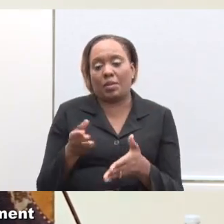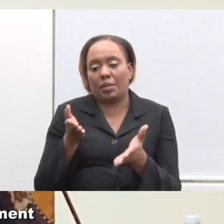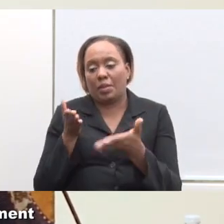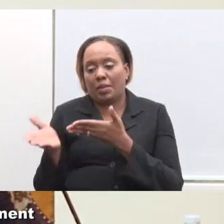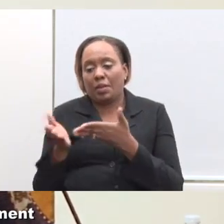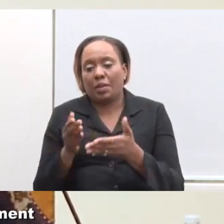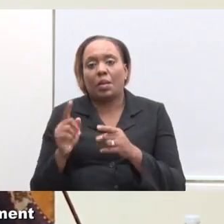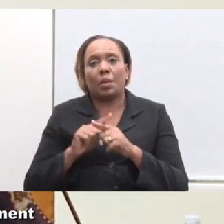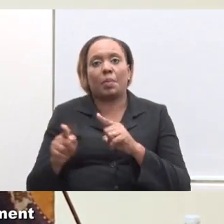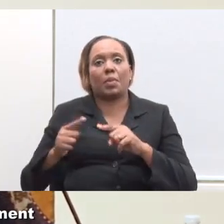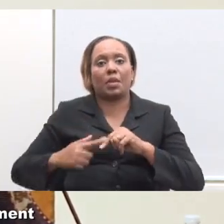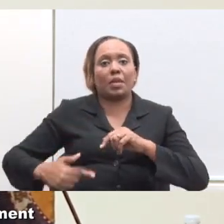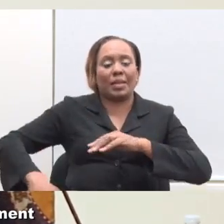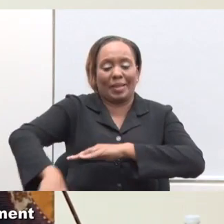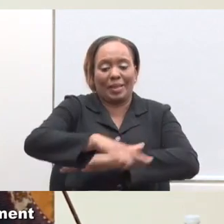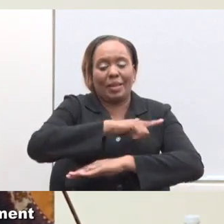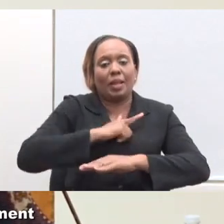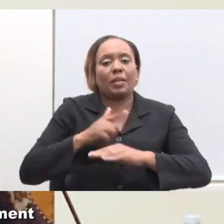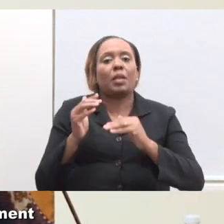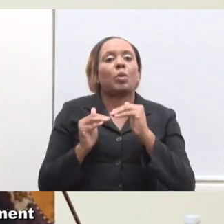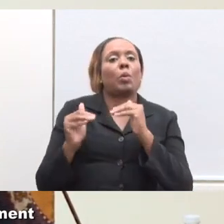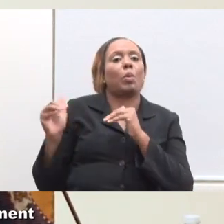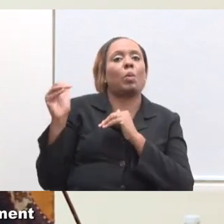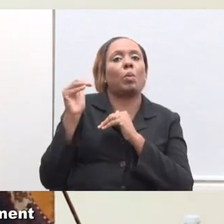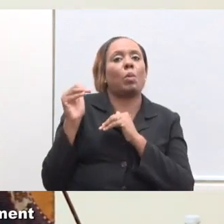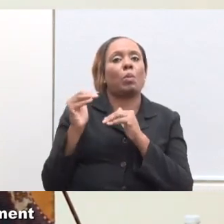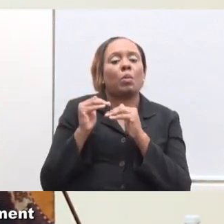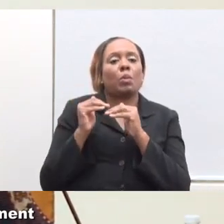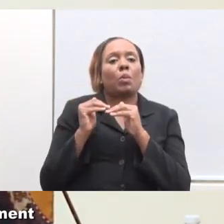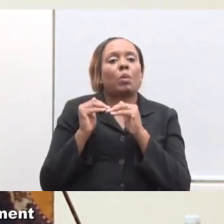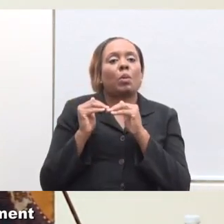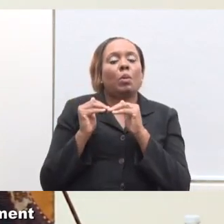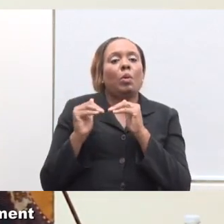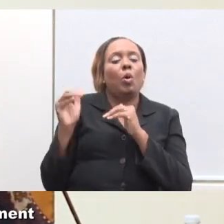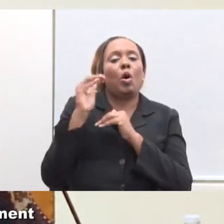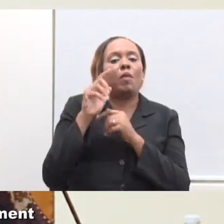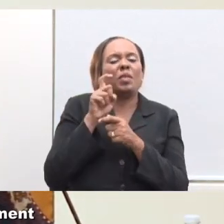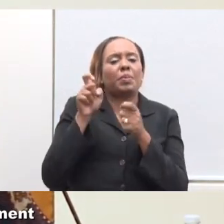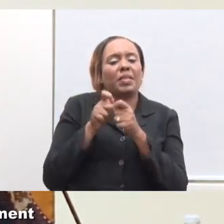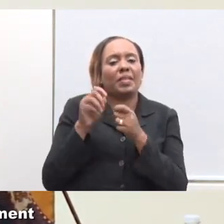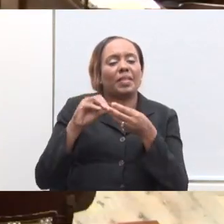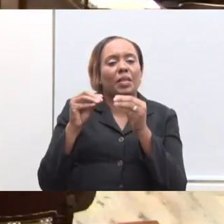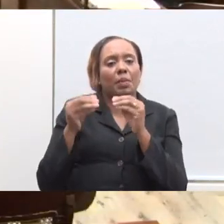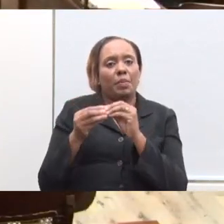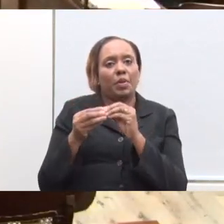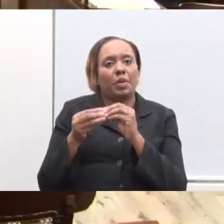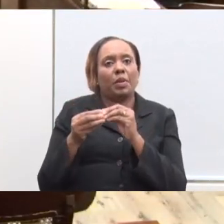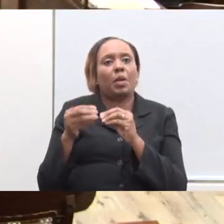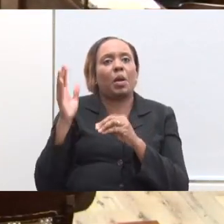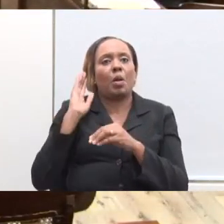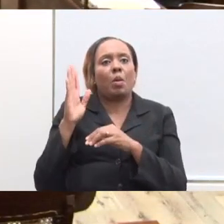we will pass on to you at between $10 to $12 a square foot in this country.